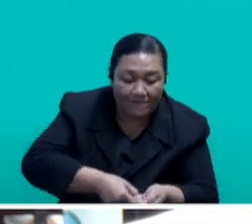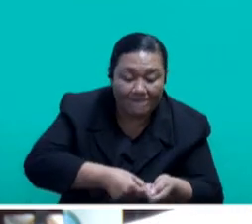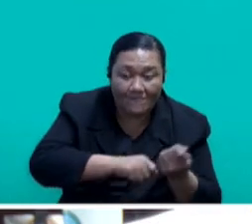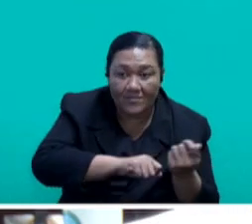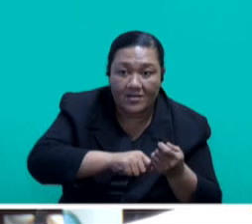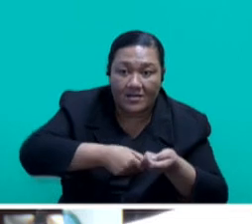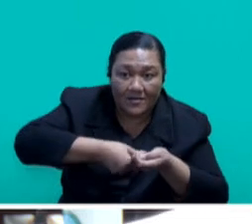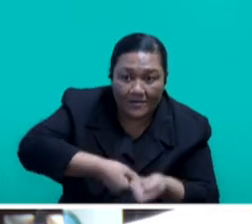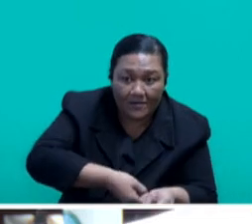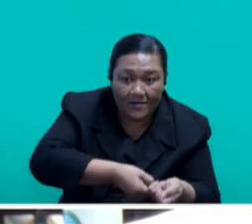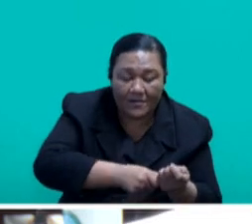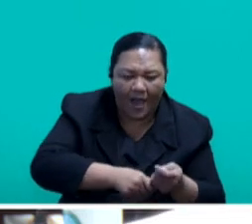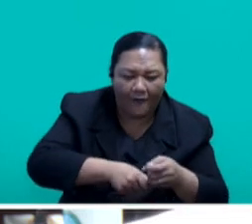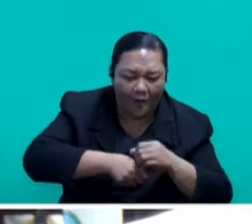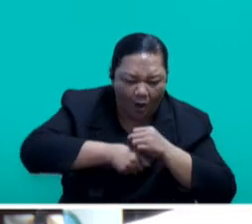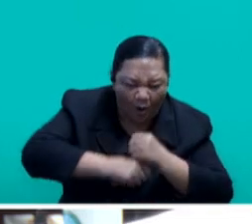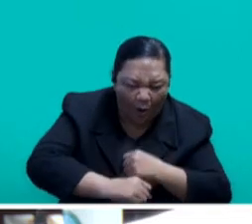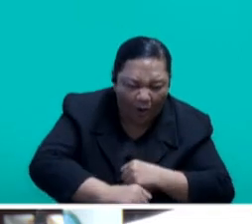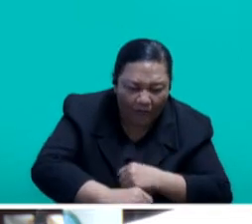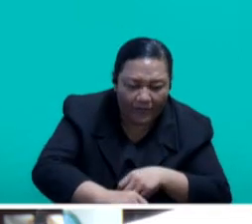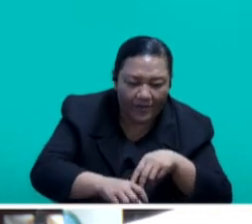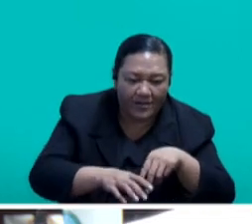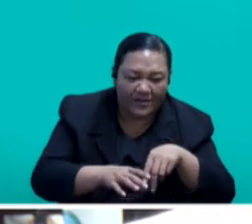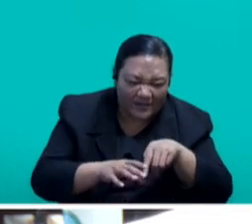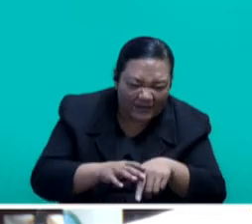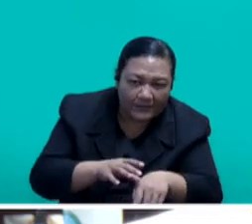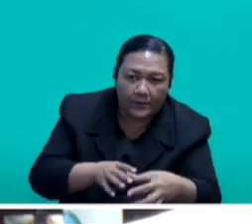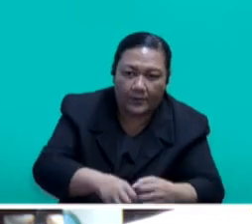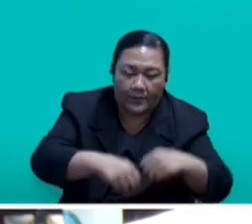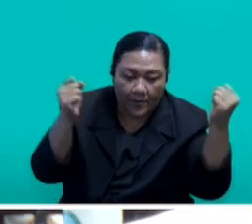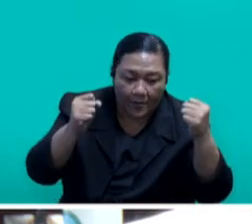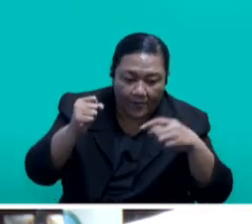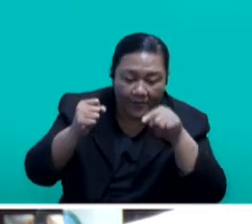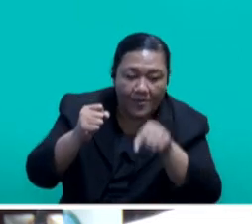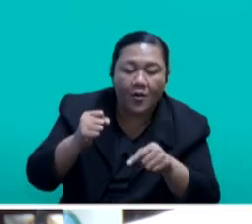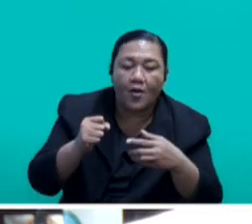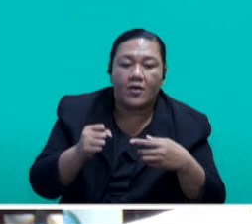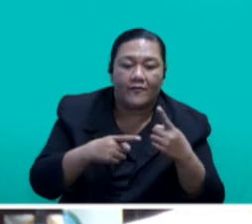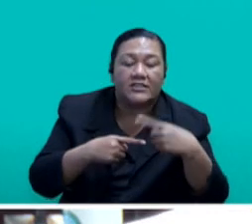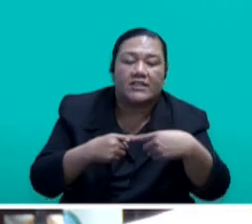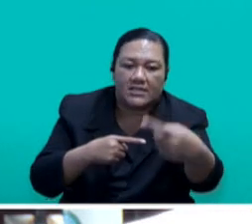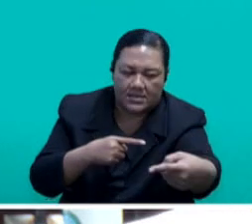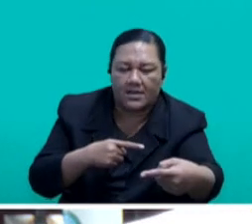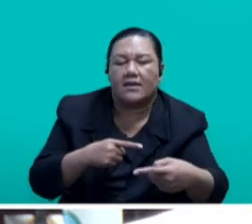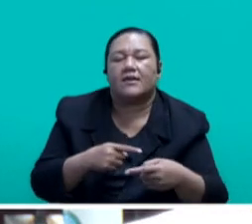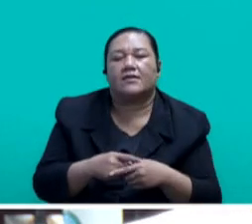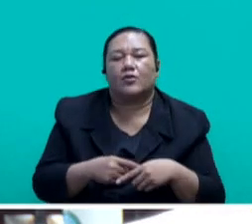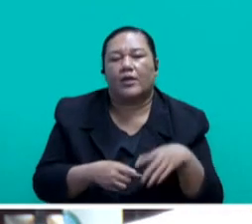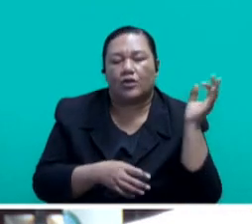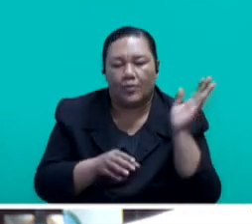our mining investors, monitoring of mining activities, and sustainably facilitating